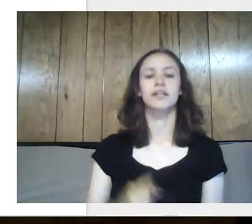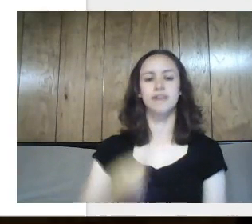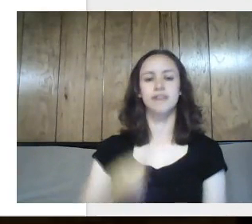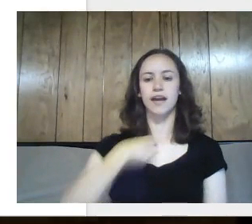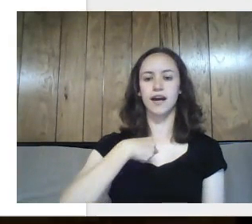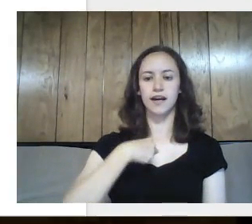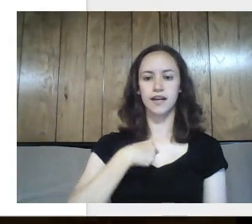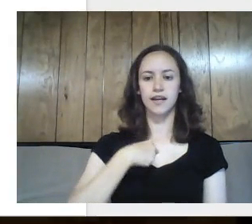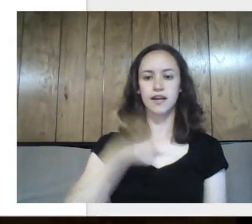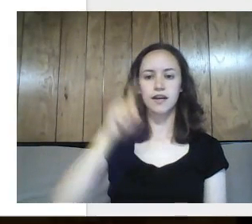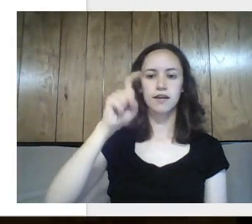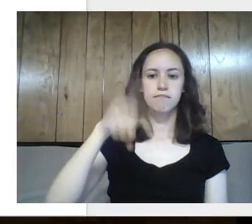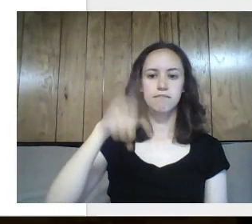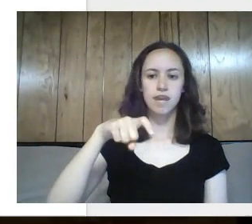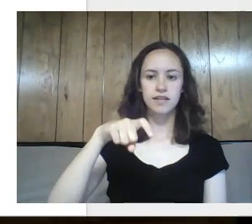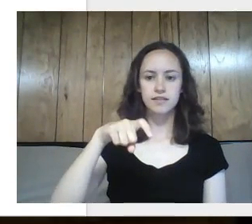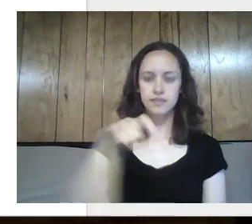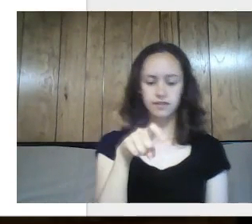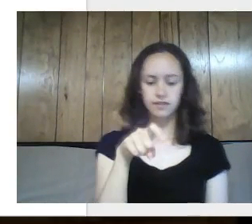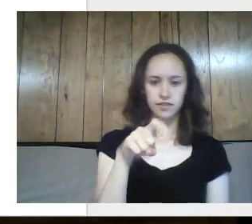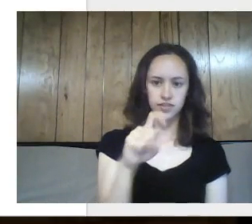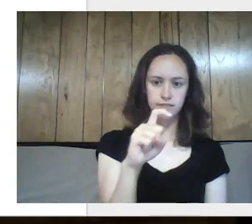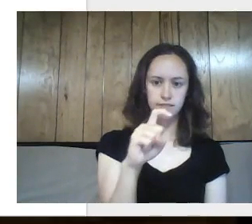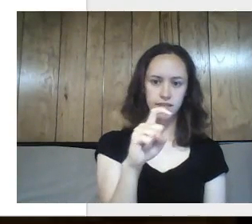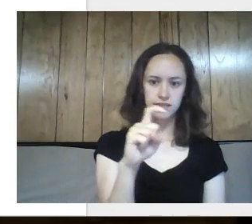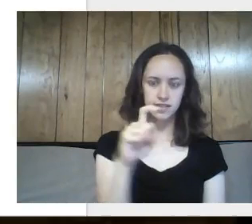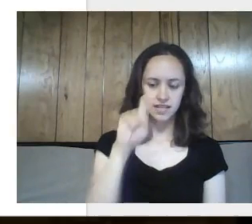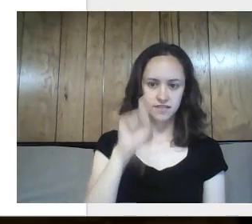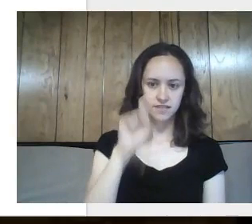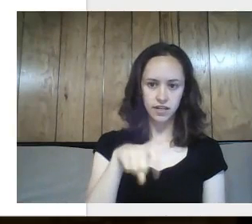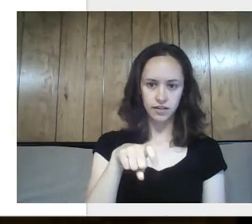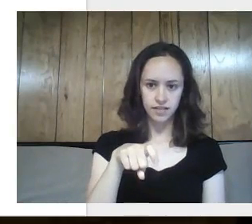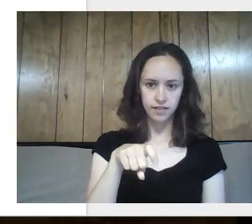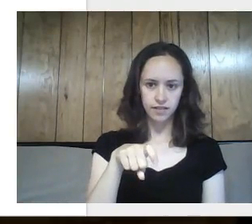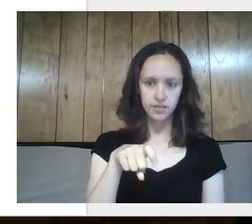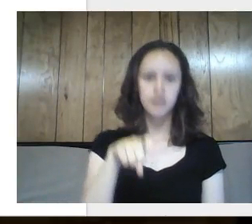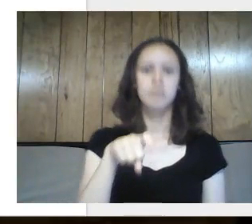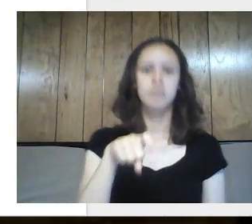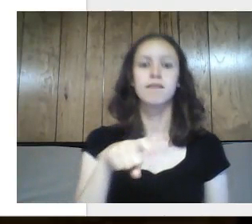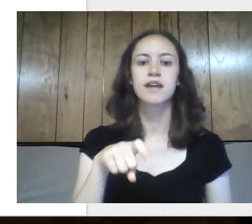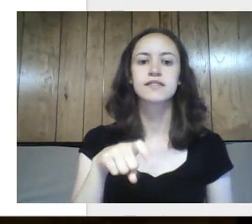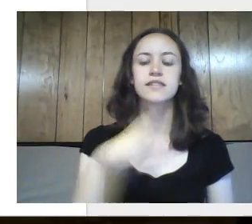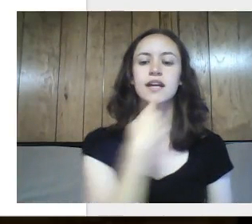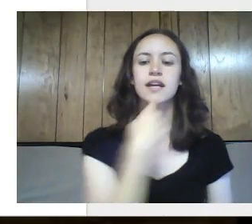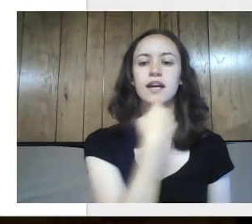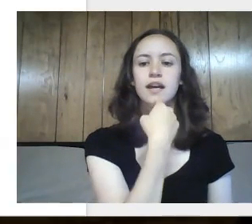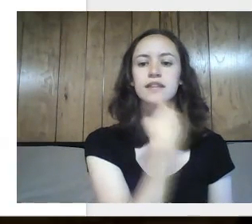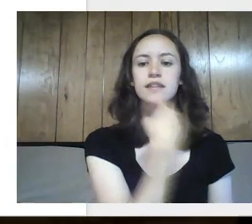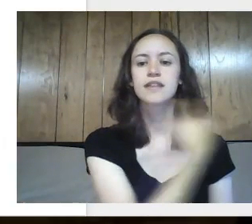so we're going to say, I must, it's just the bent index finger goes down,